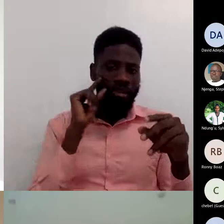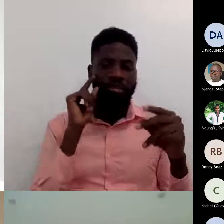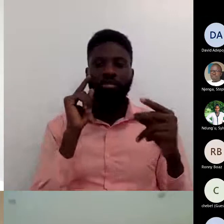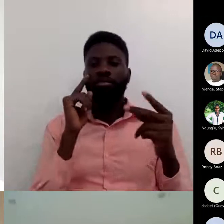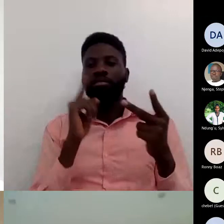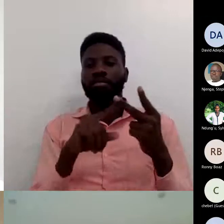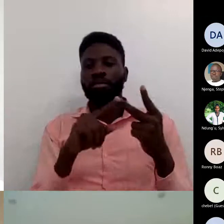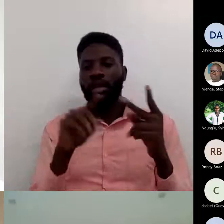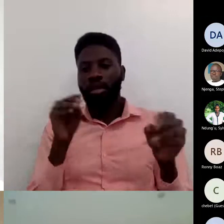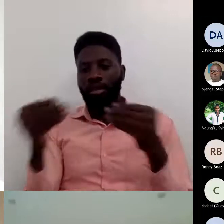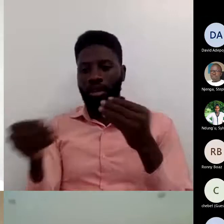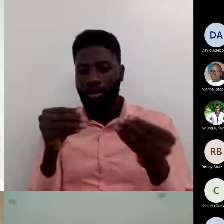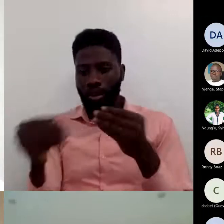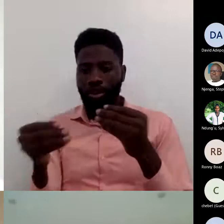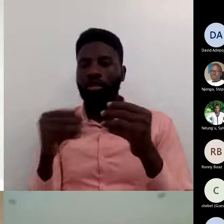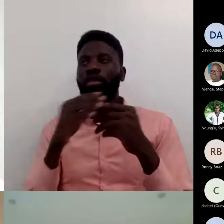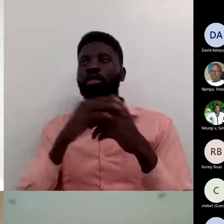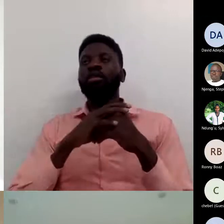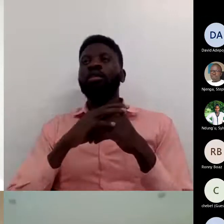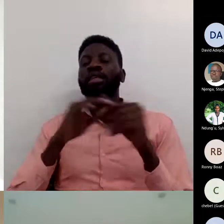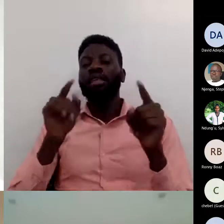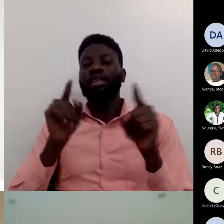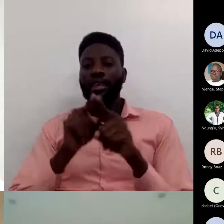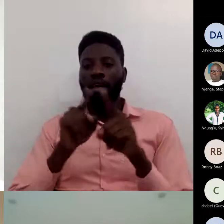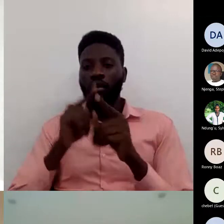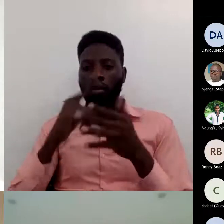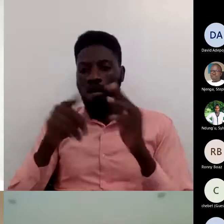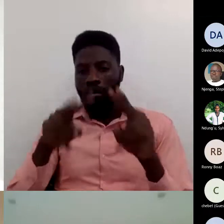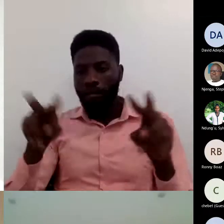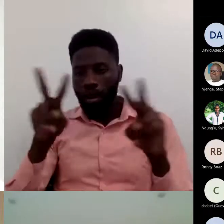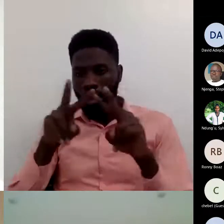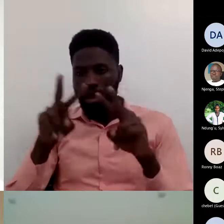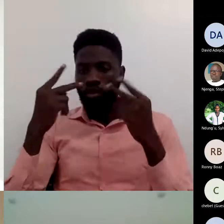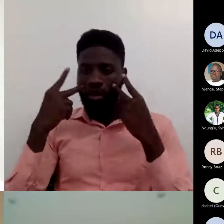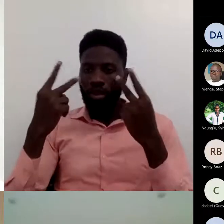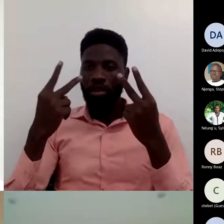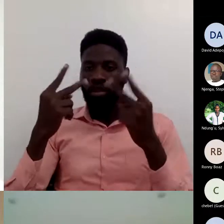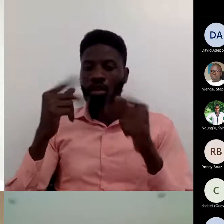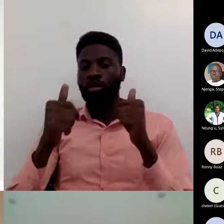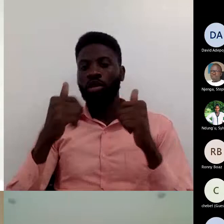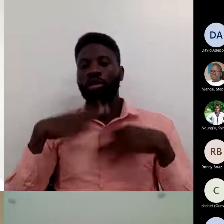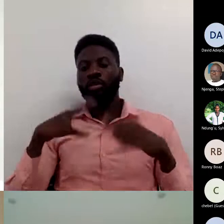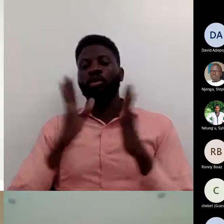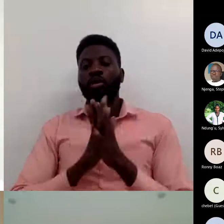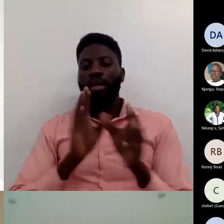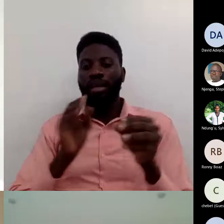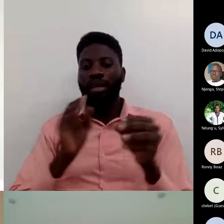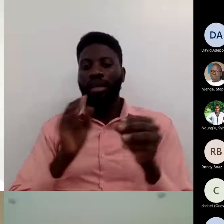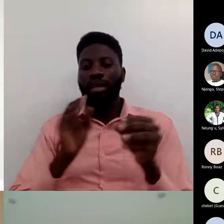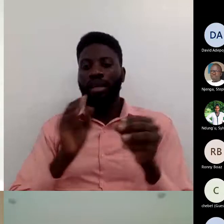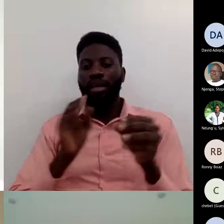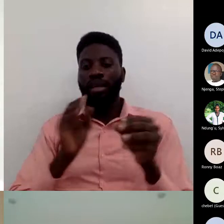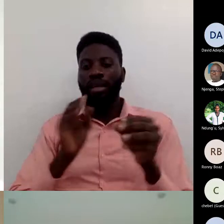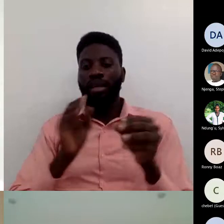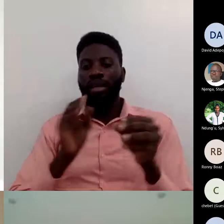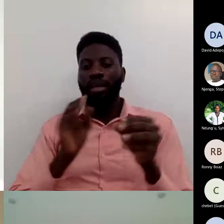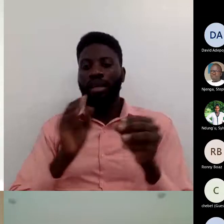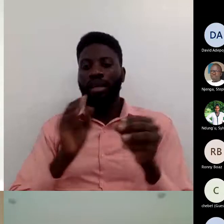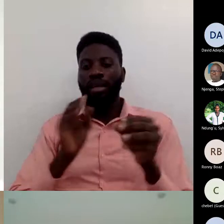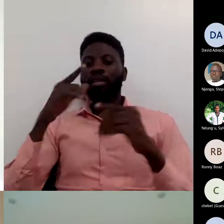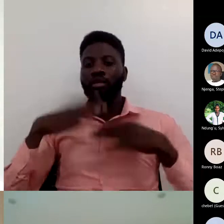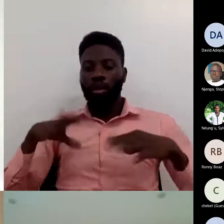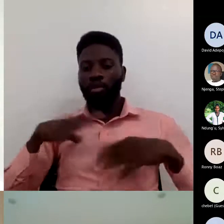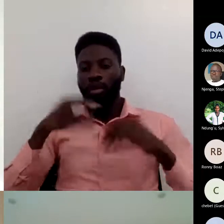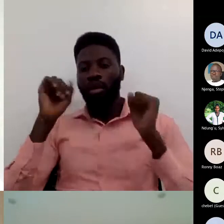and disability? And what value do you see that people with disabilities or diverse people can